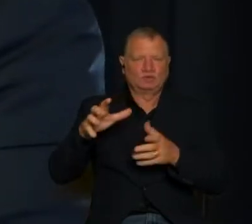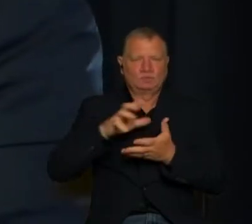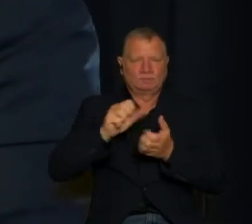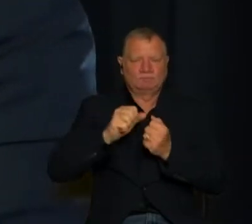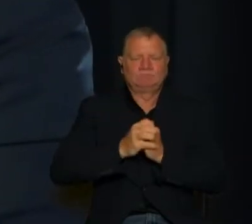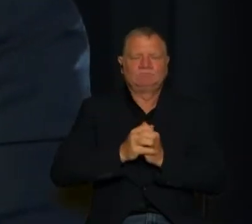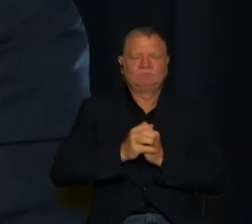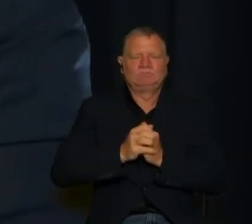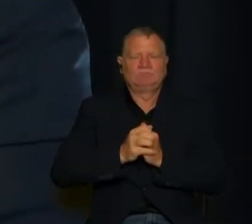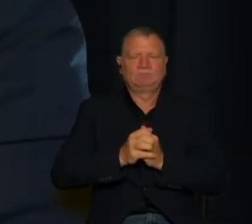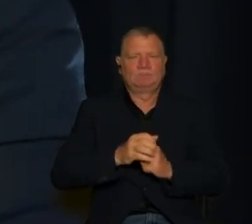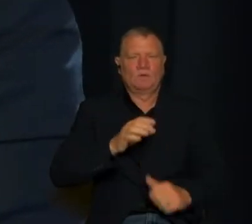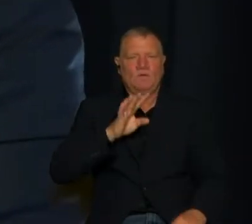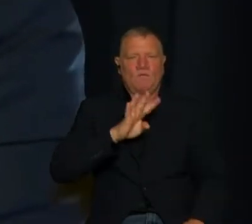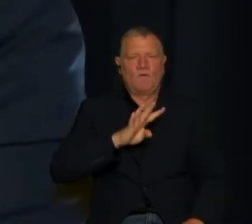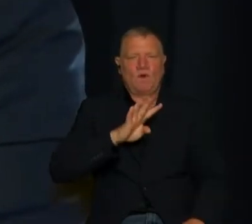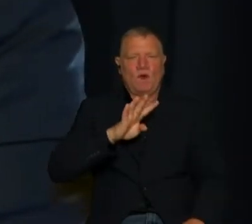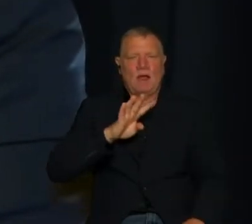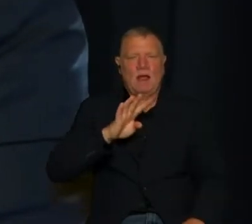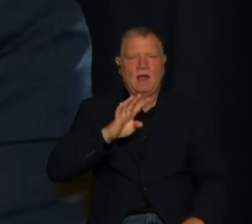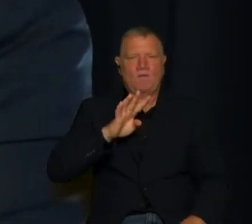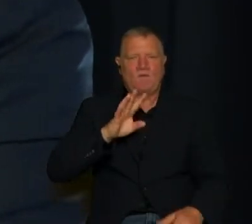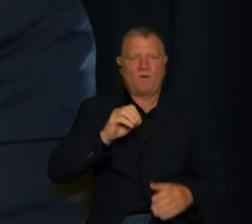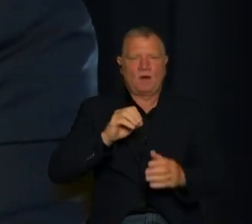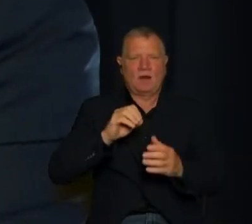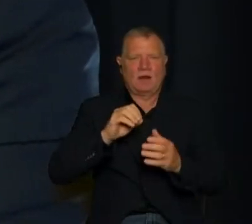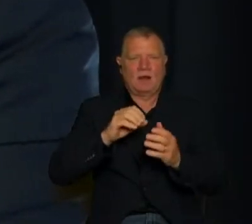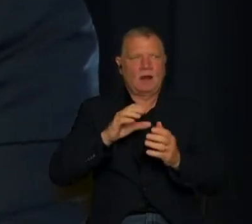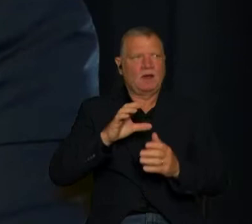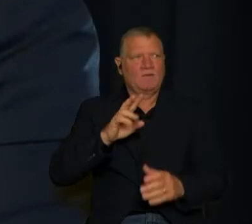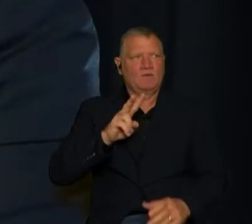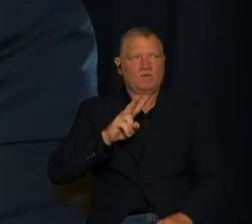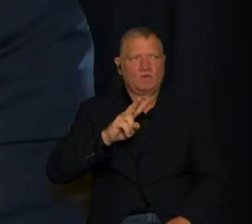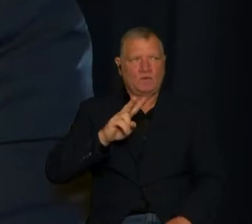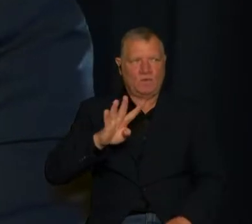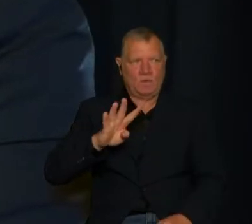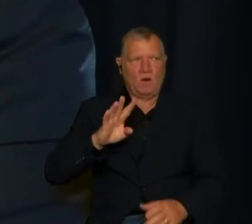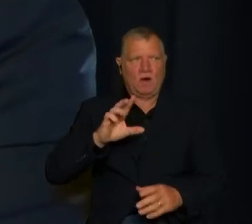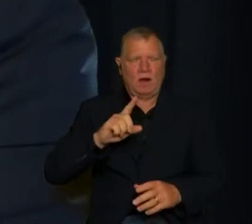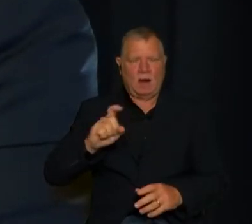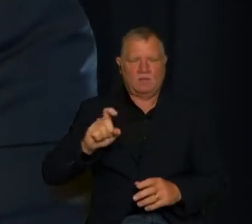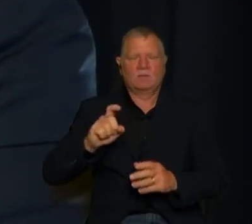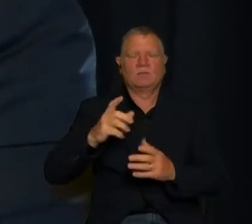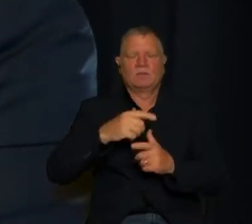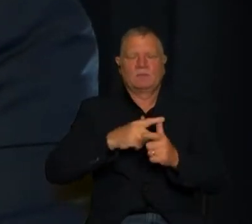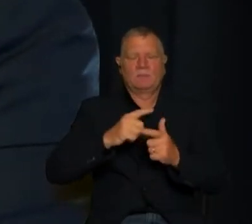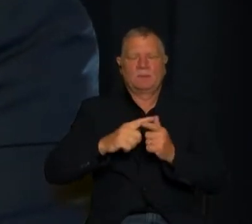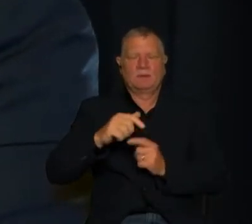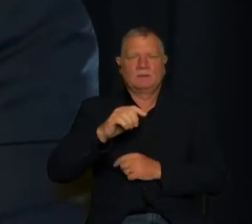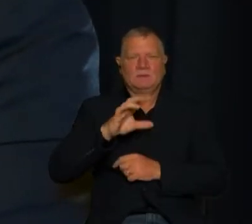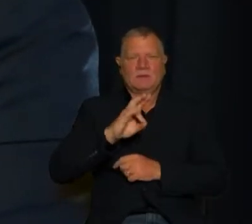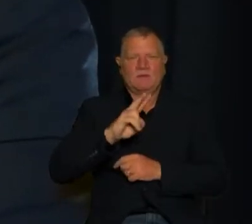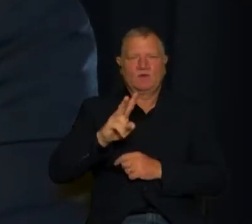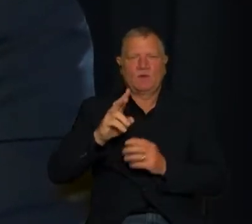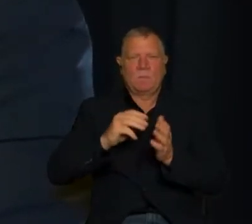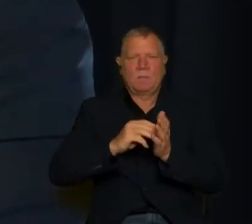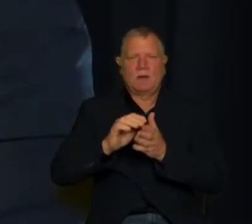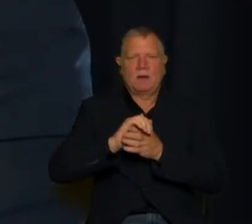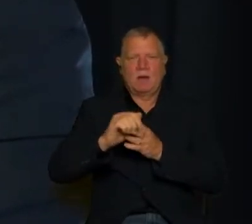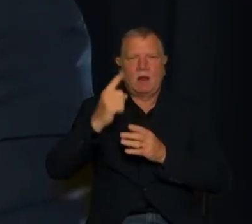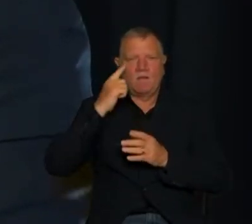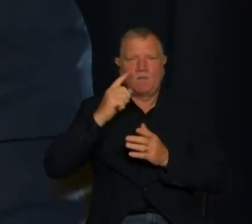2,400 cases have already been approved, totaling $7.2 million in incentives. And